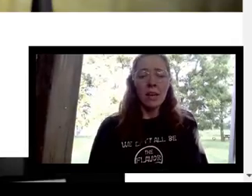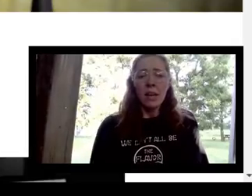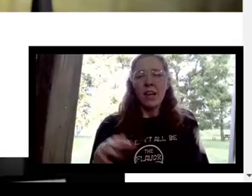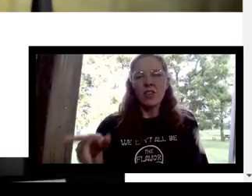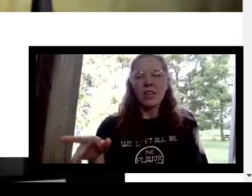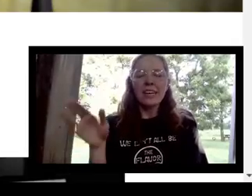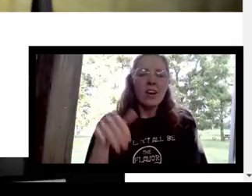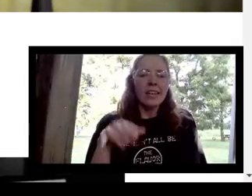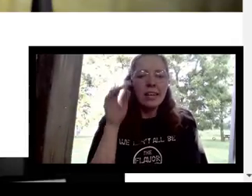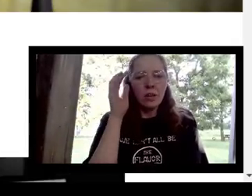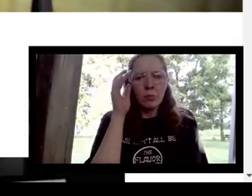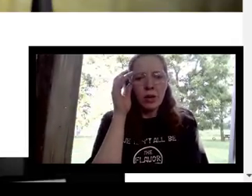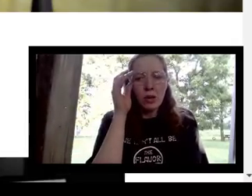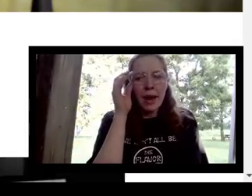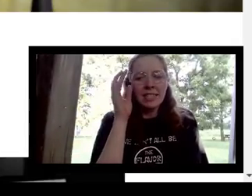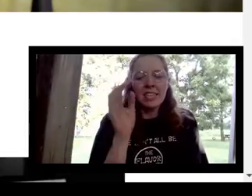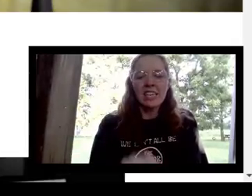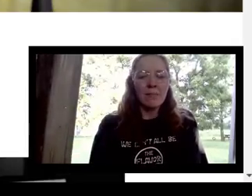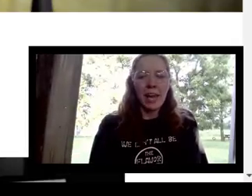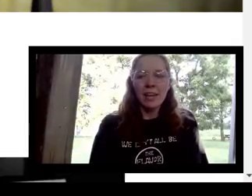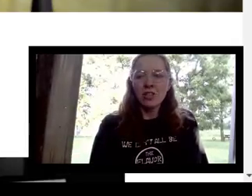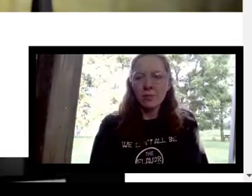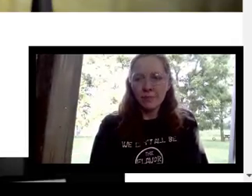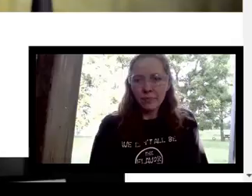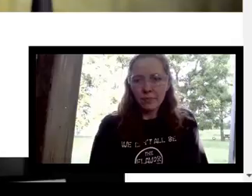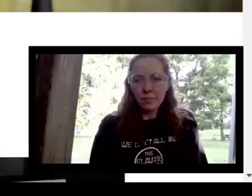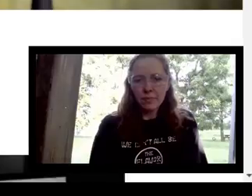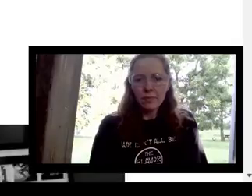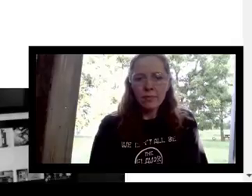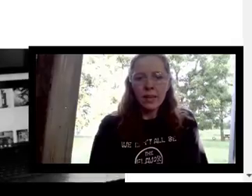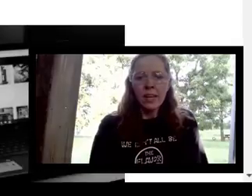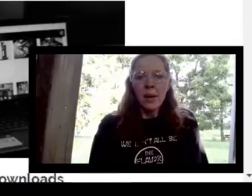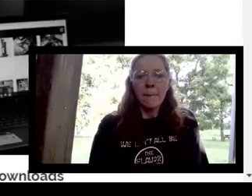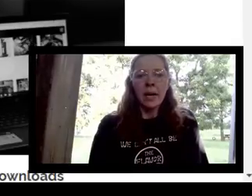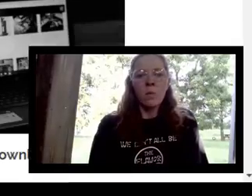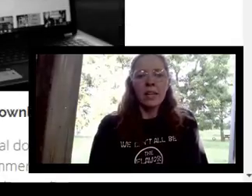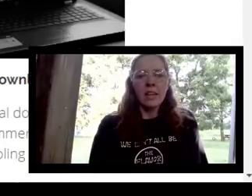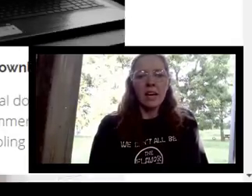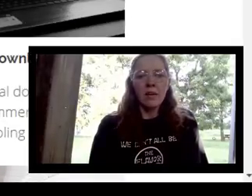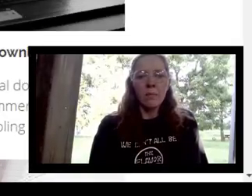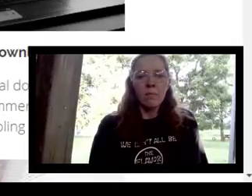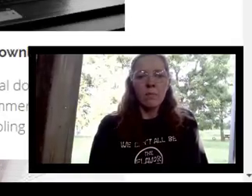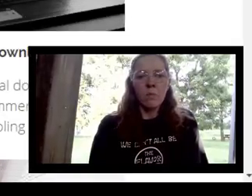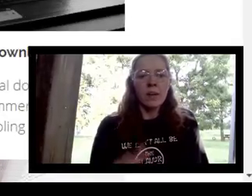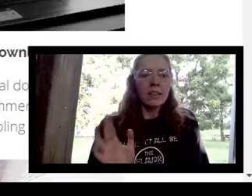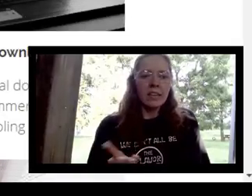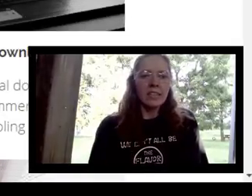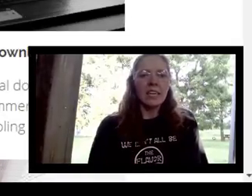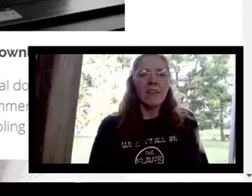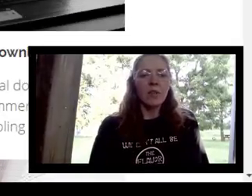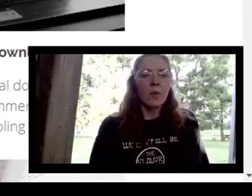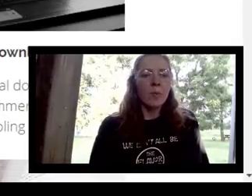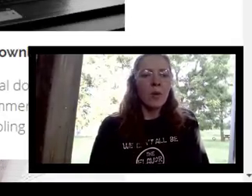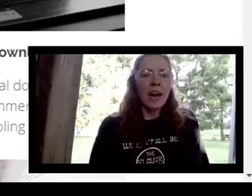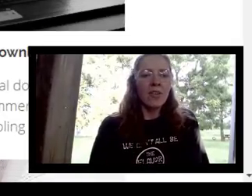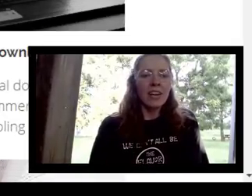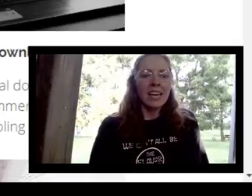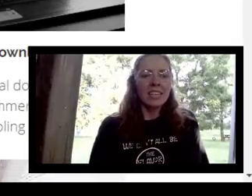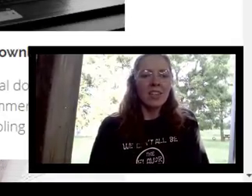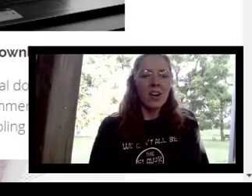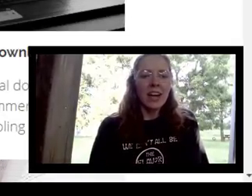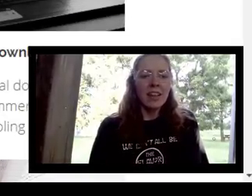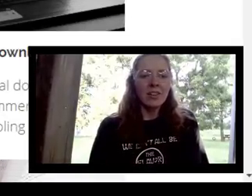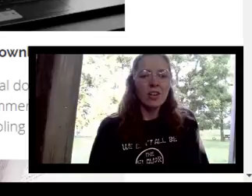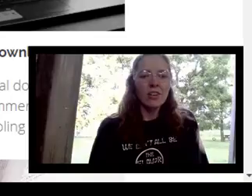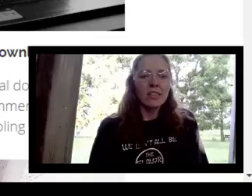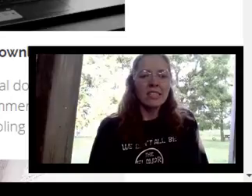blacksmithing. If you click on it, it'll bring you back to this page. But one of the things I definitely want to point out on it